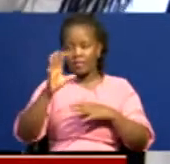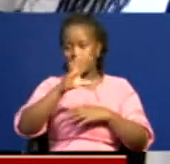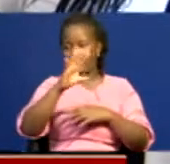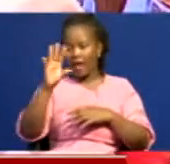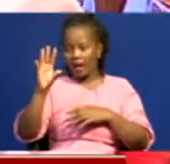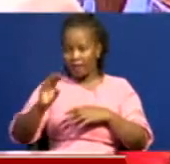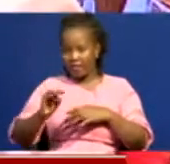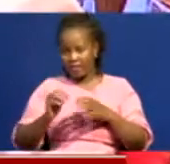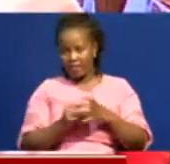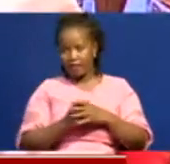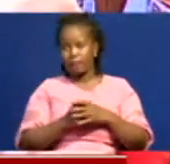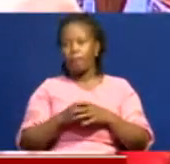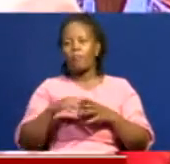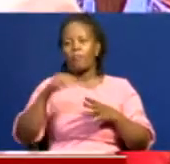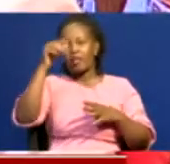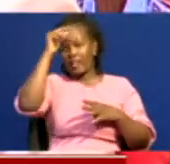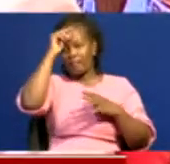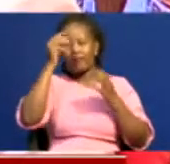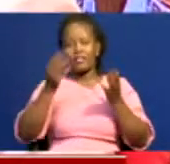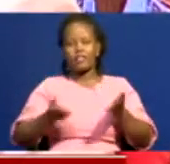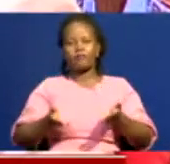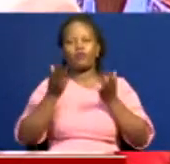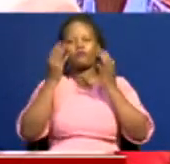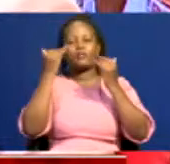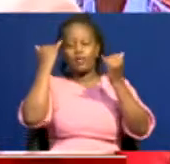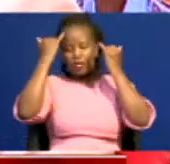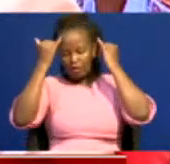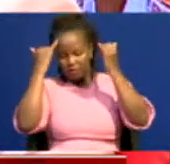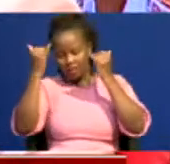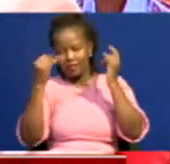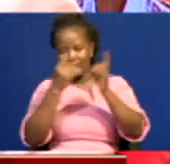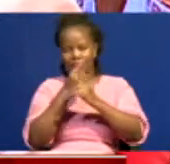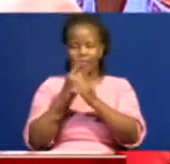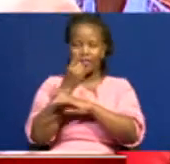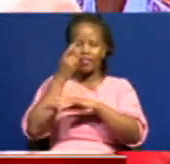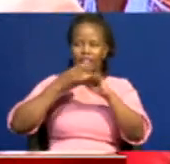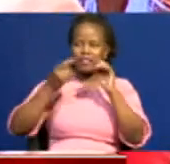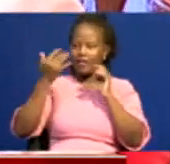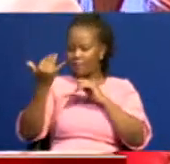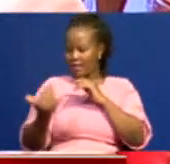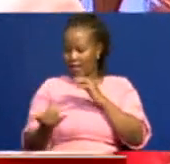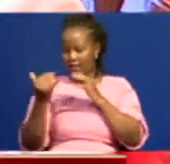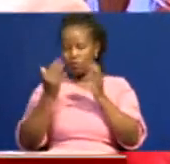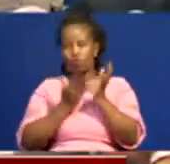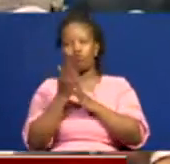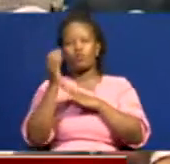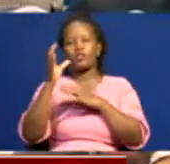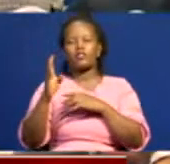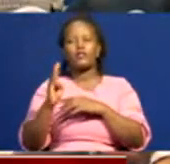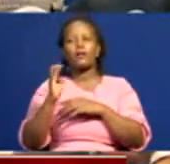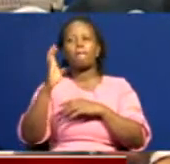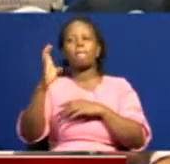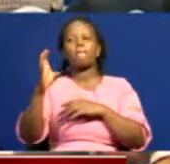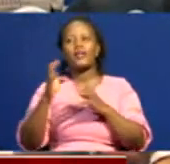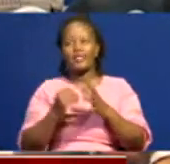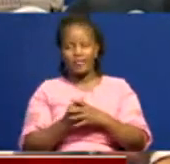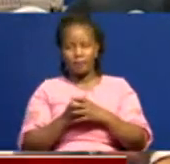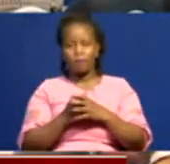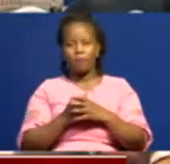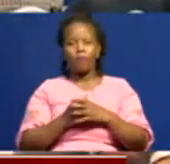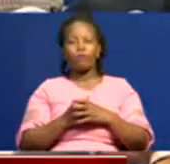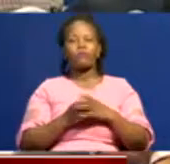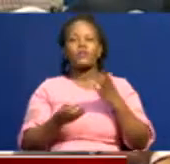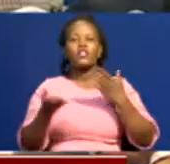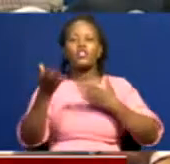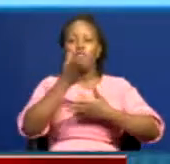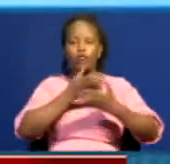is promoting the innovative mindset from an early age through their competence-based curriculum. In economic